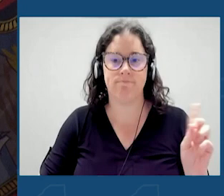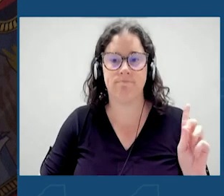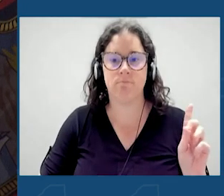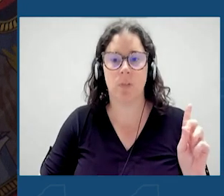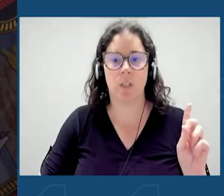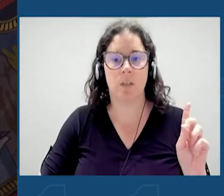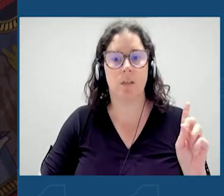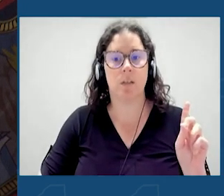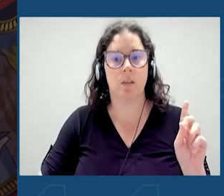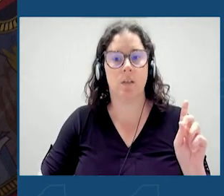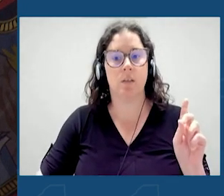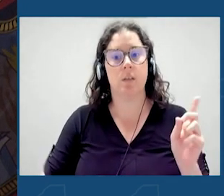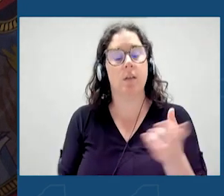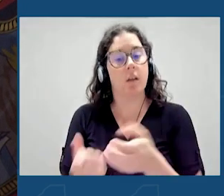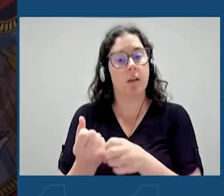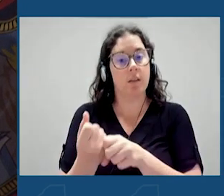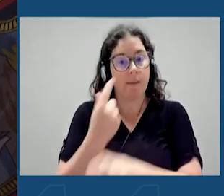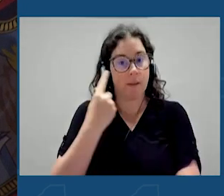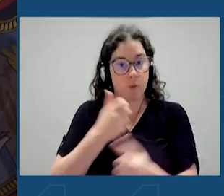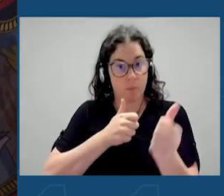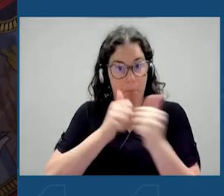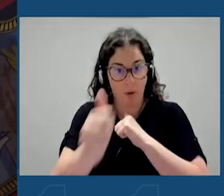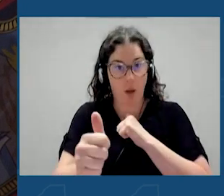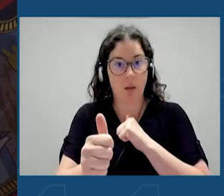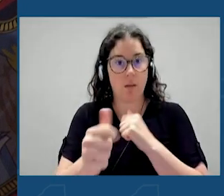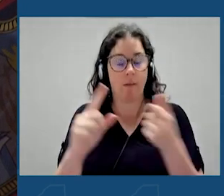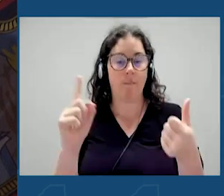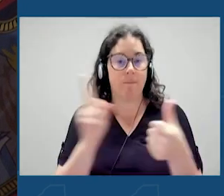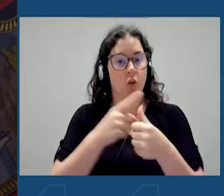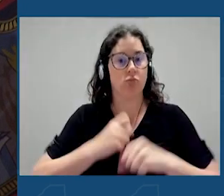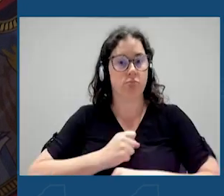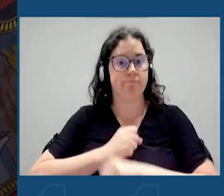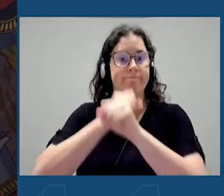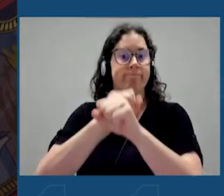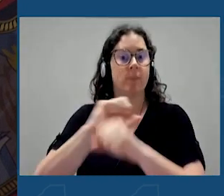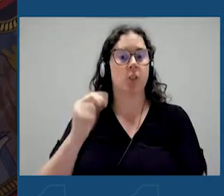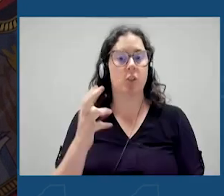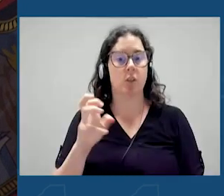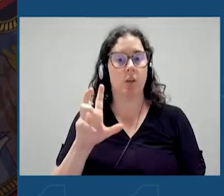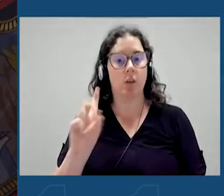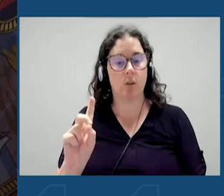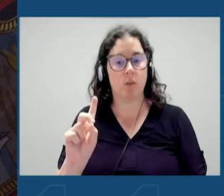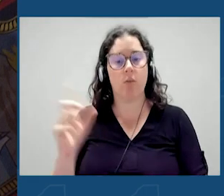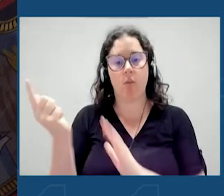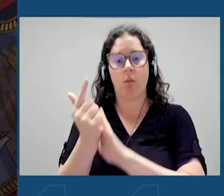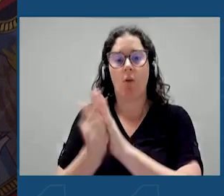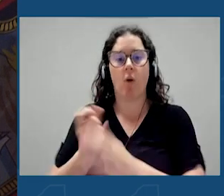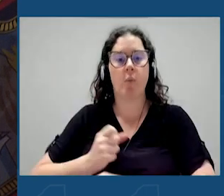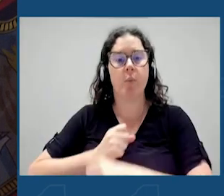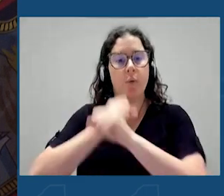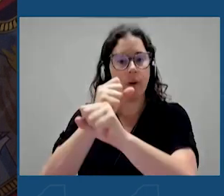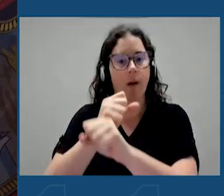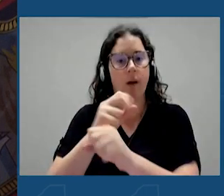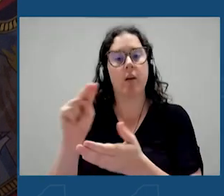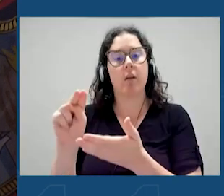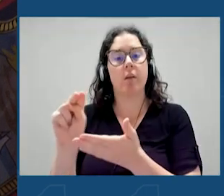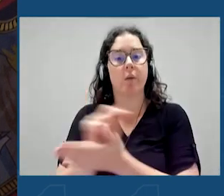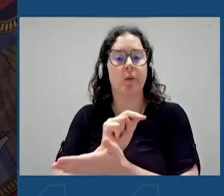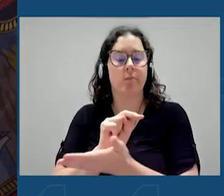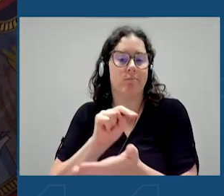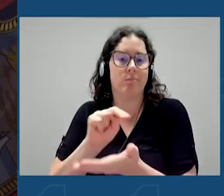passed our first SHIELD law that would protect New York State providers from